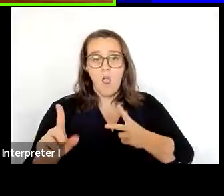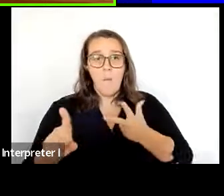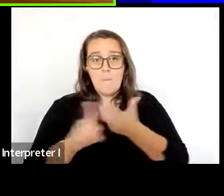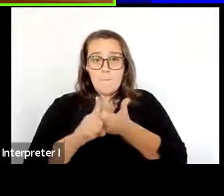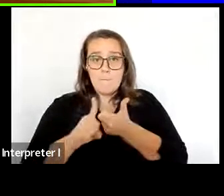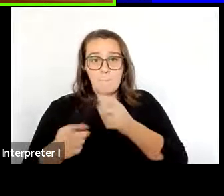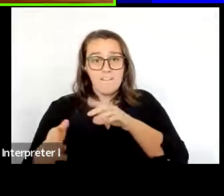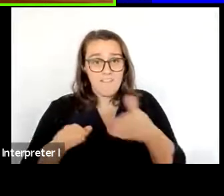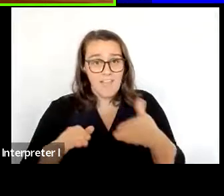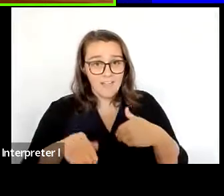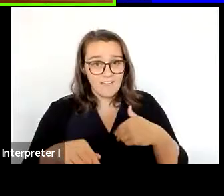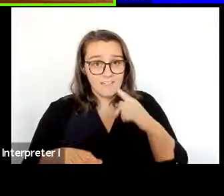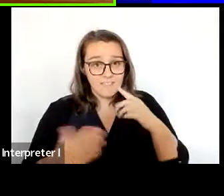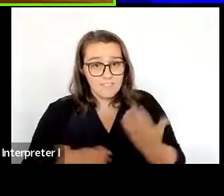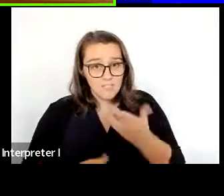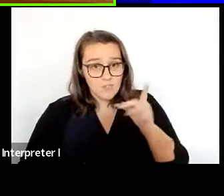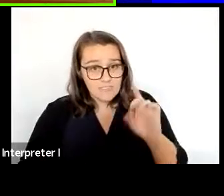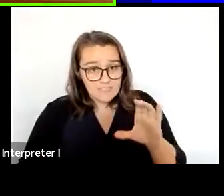Columbia?